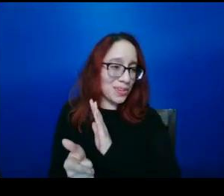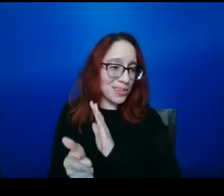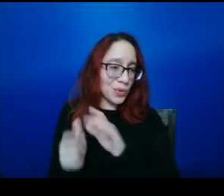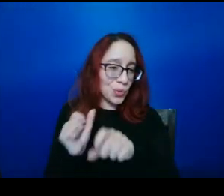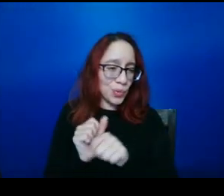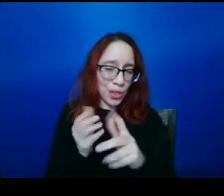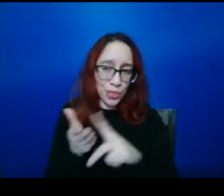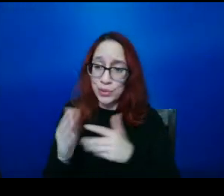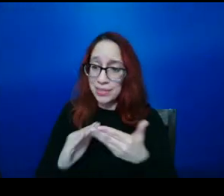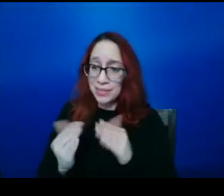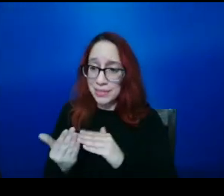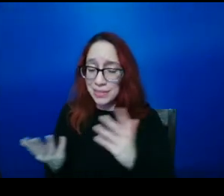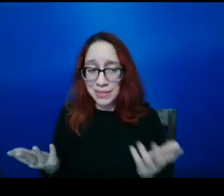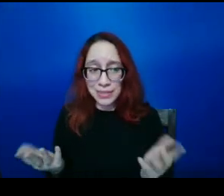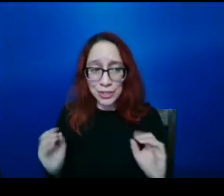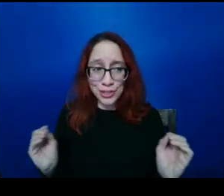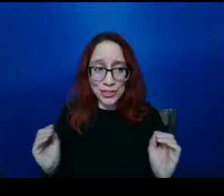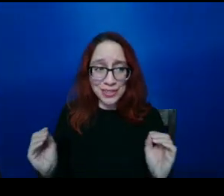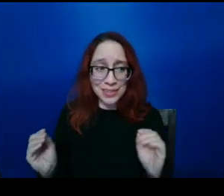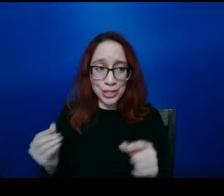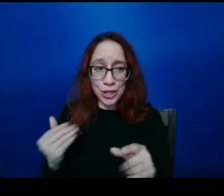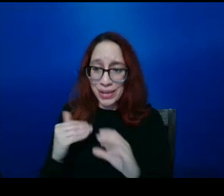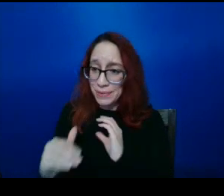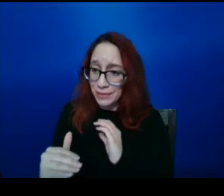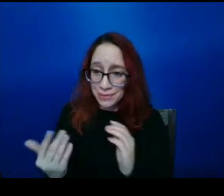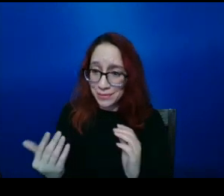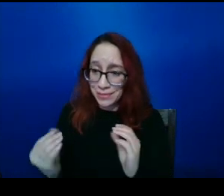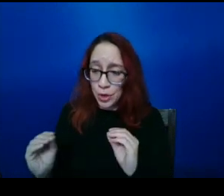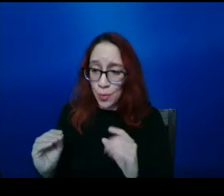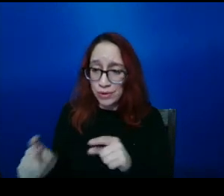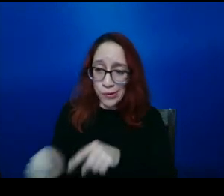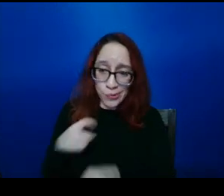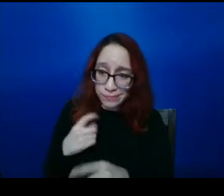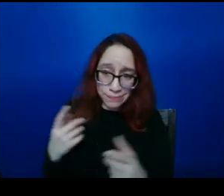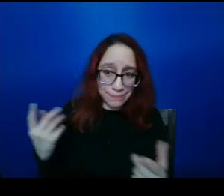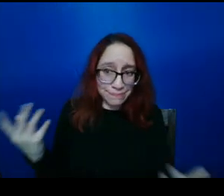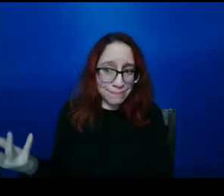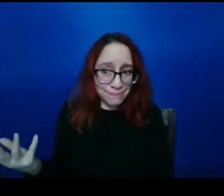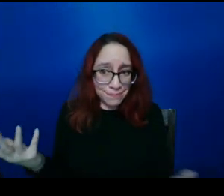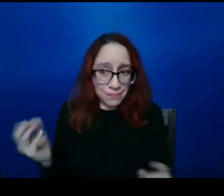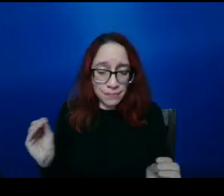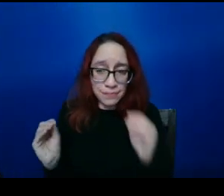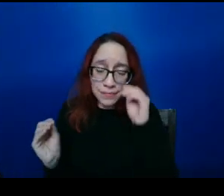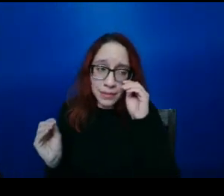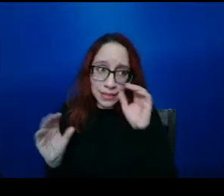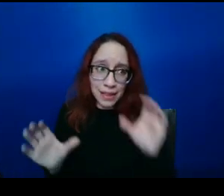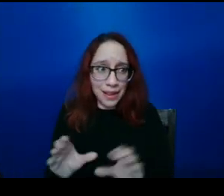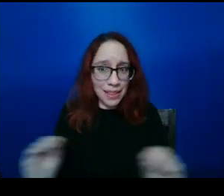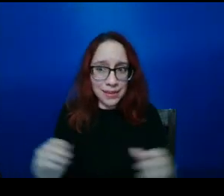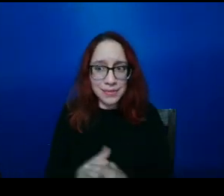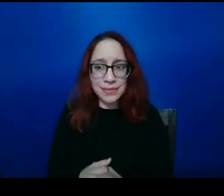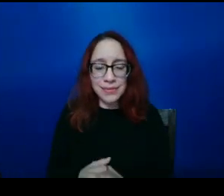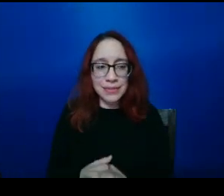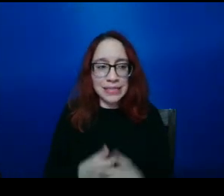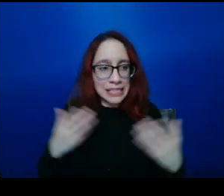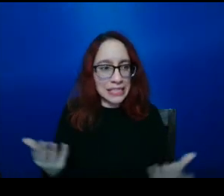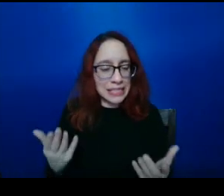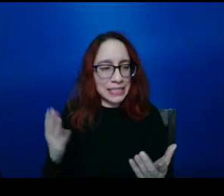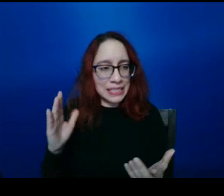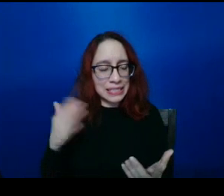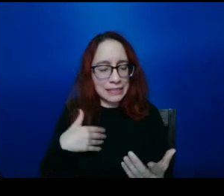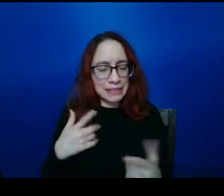through the city. I mean, nobody returns emails, nobody returns phone calls, nobody does anything up here. It's hard